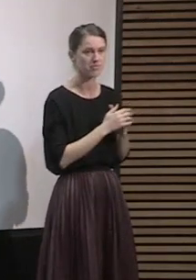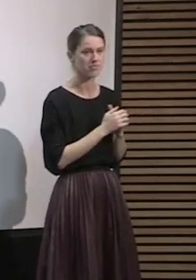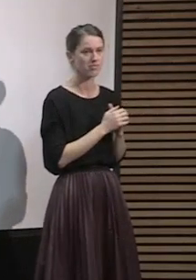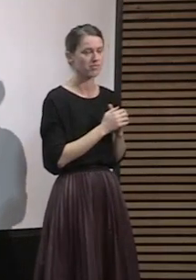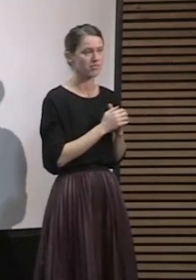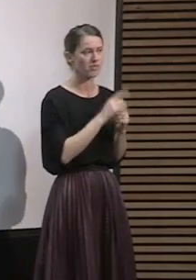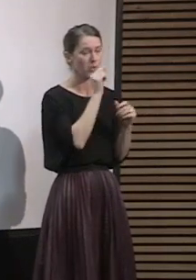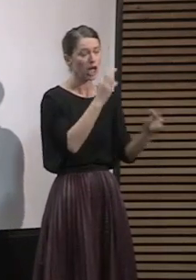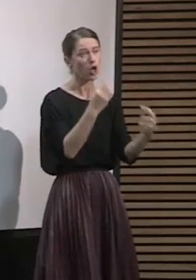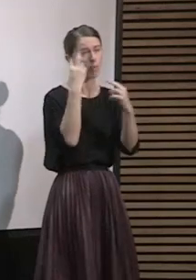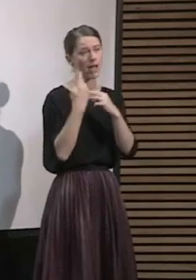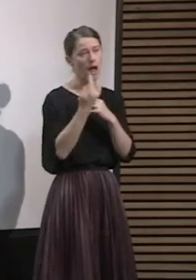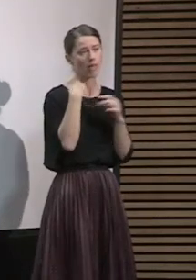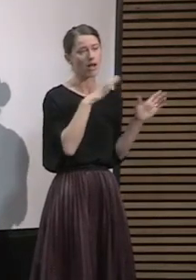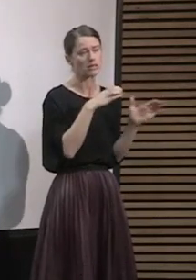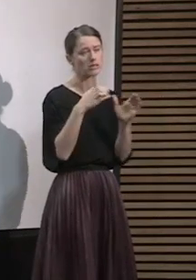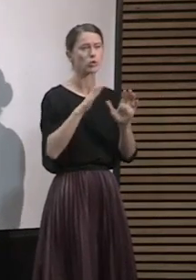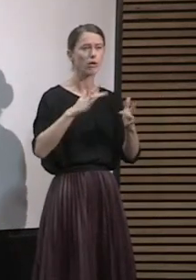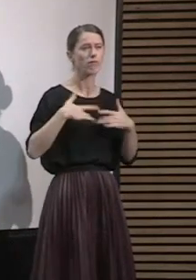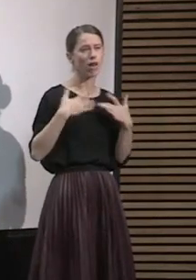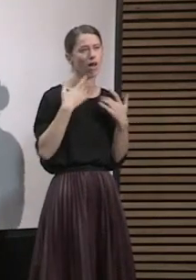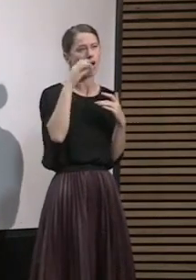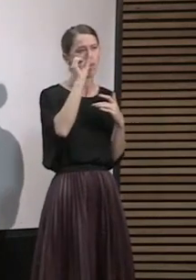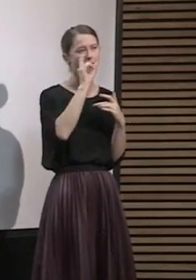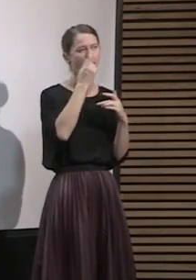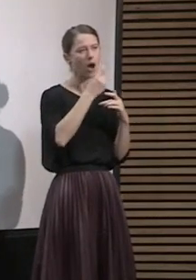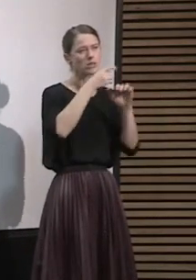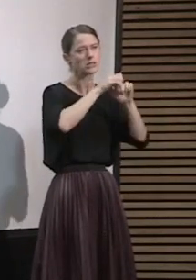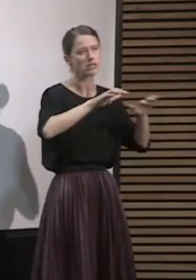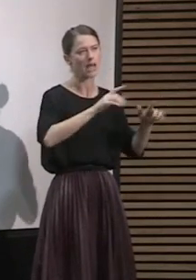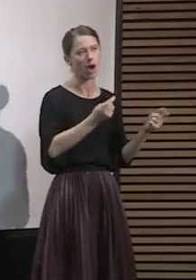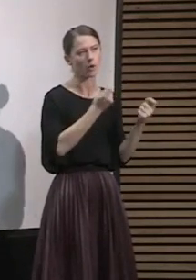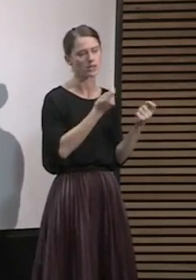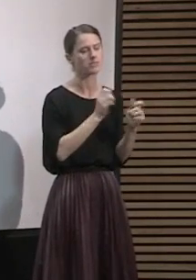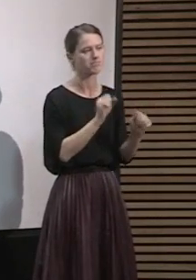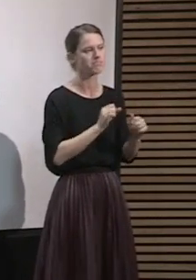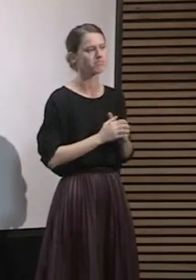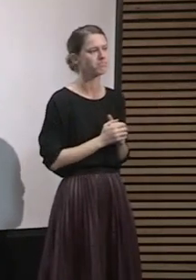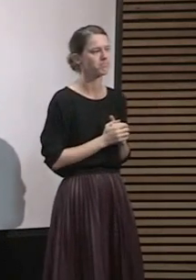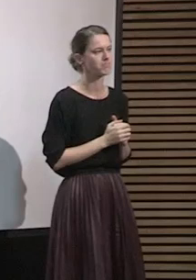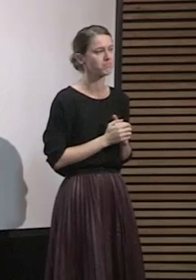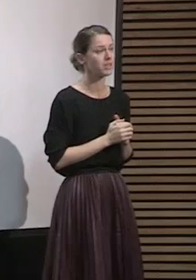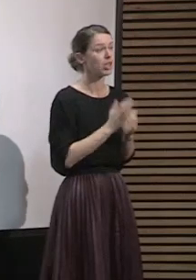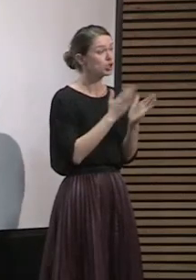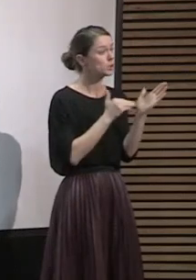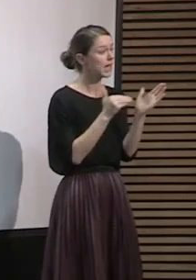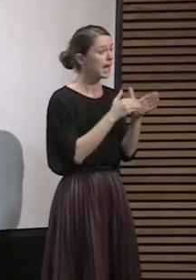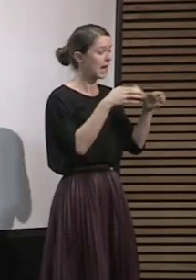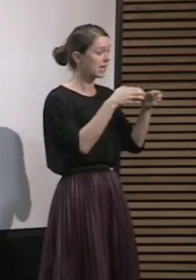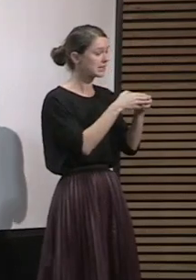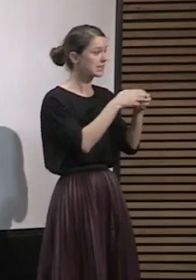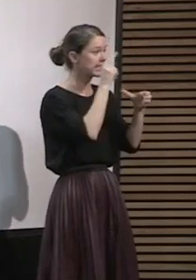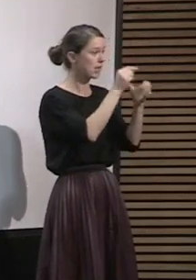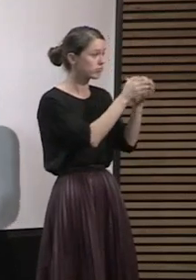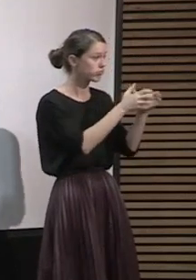past clusters just to get a sense of how they tend to behave in the scale of them. And we have seen in New Zealand clusters that can get